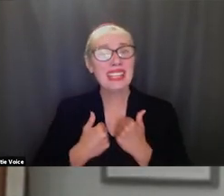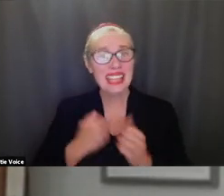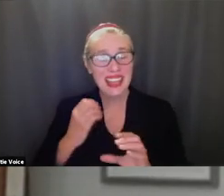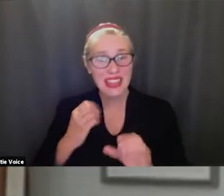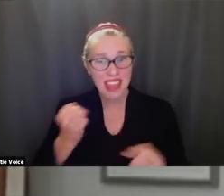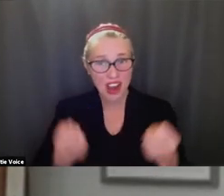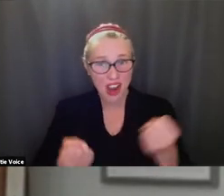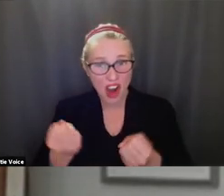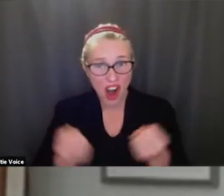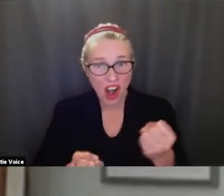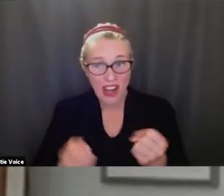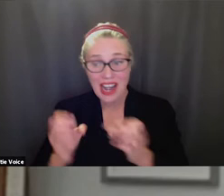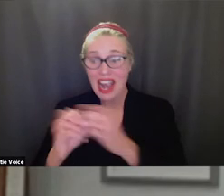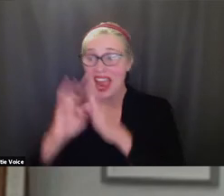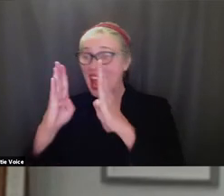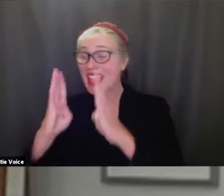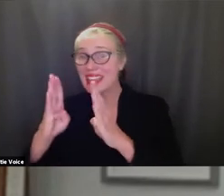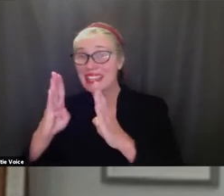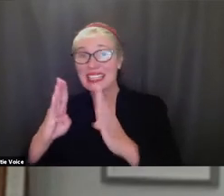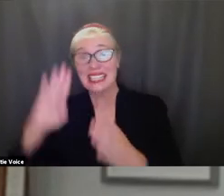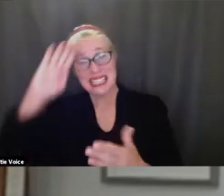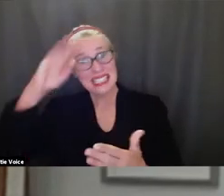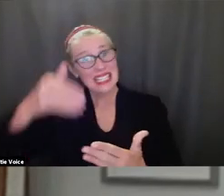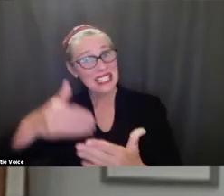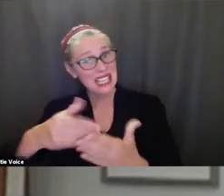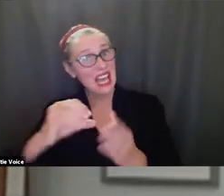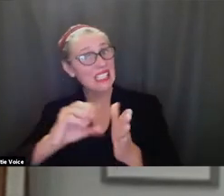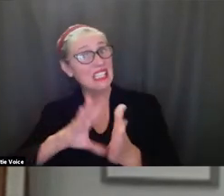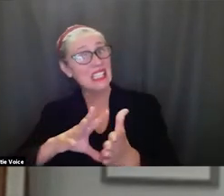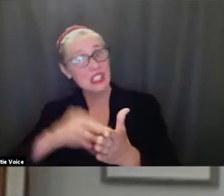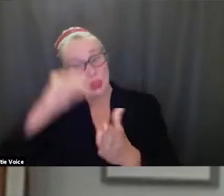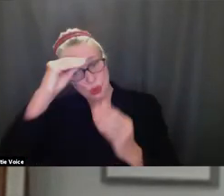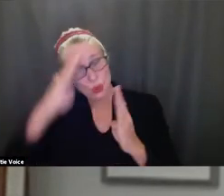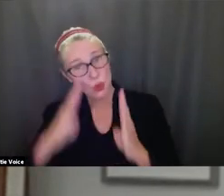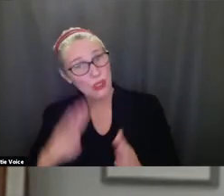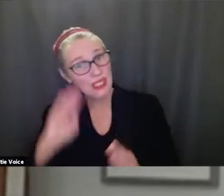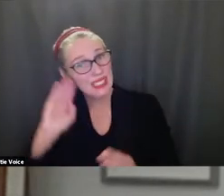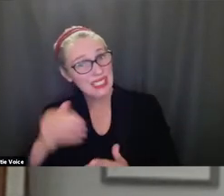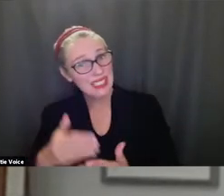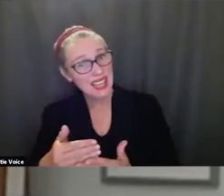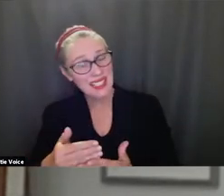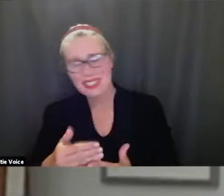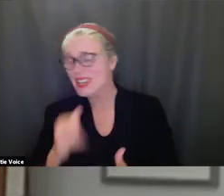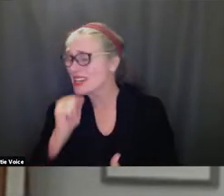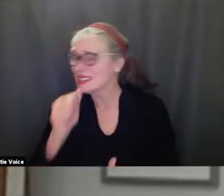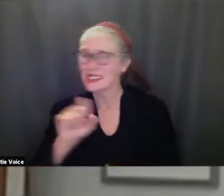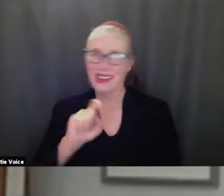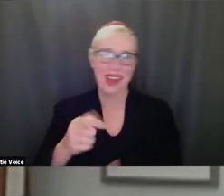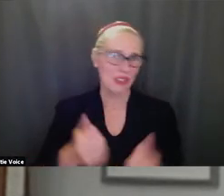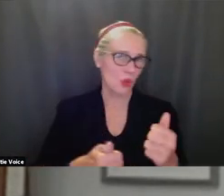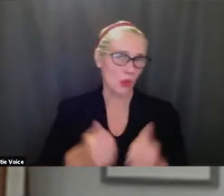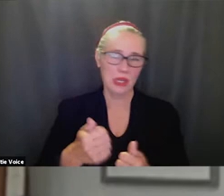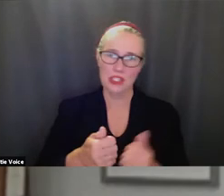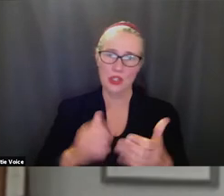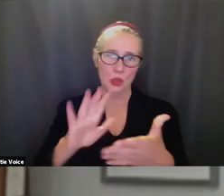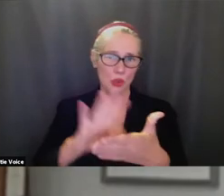student you know i didn't ask what school and so forth but just it was um it was great to see the community